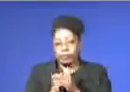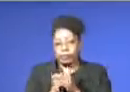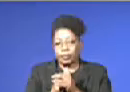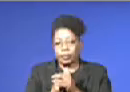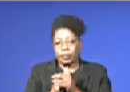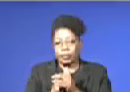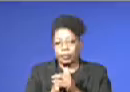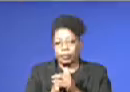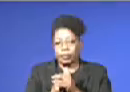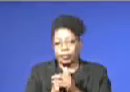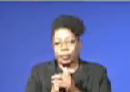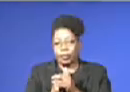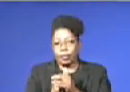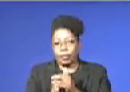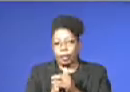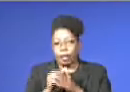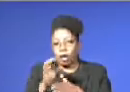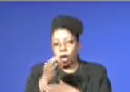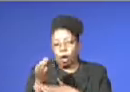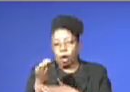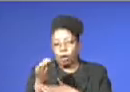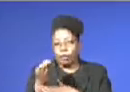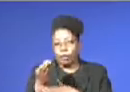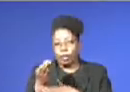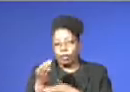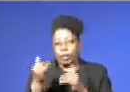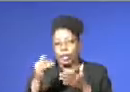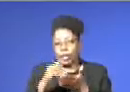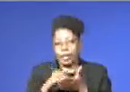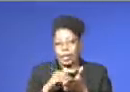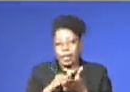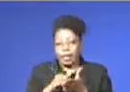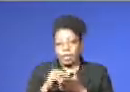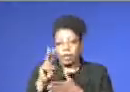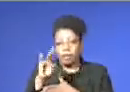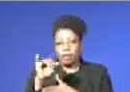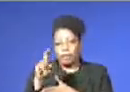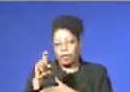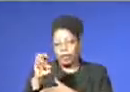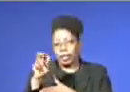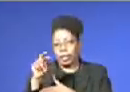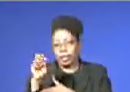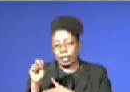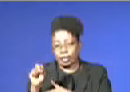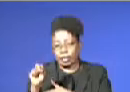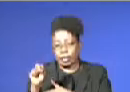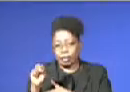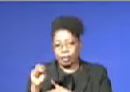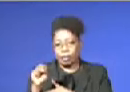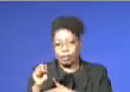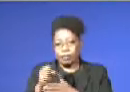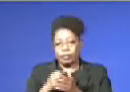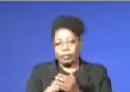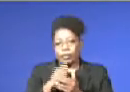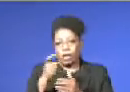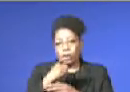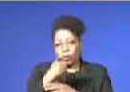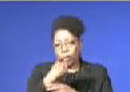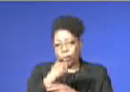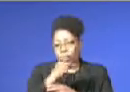agony and defeat, knocking off the reigning champs, the Scottsdale Lady Vixens, defeating them in straight sets